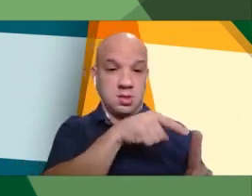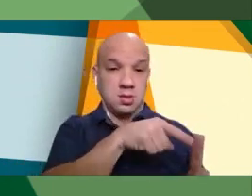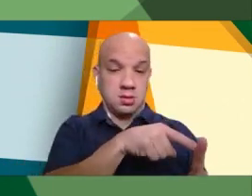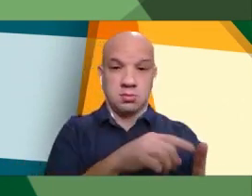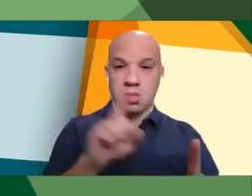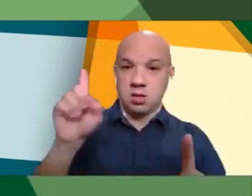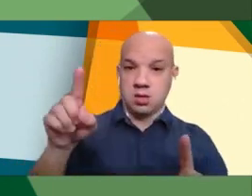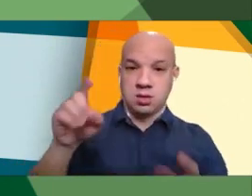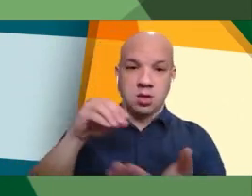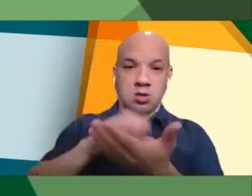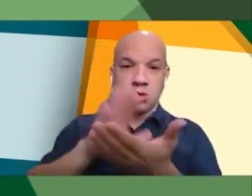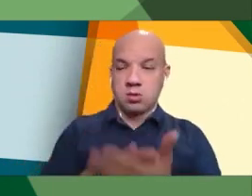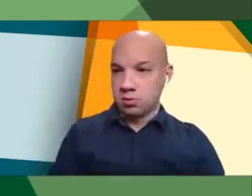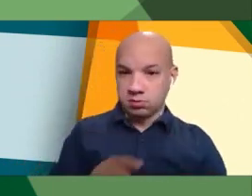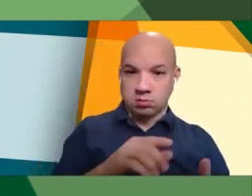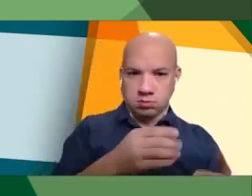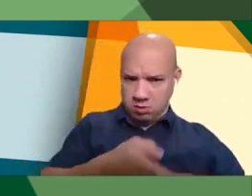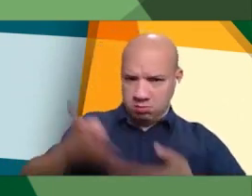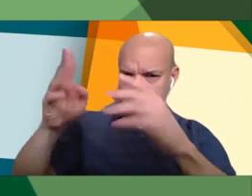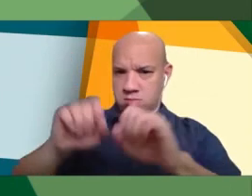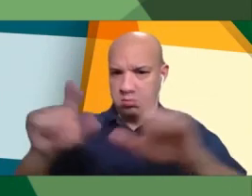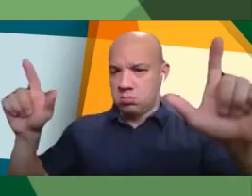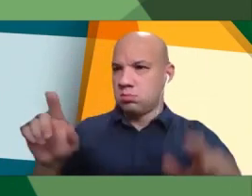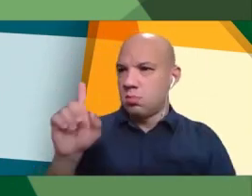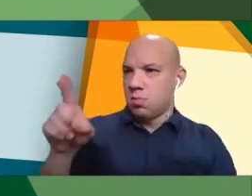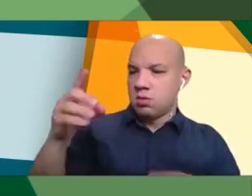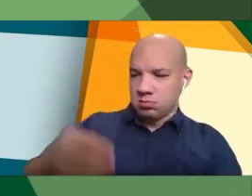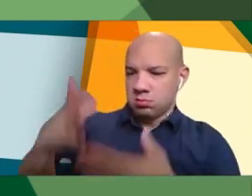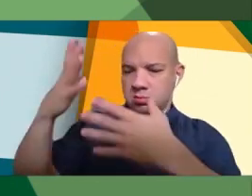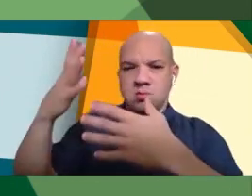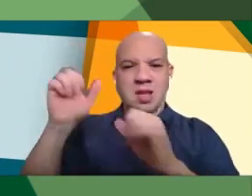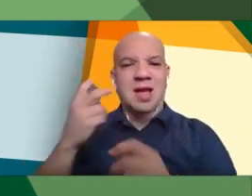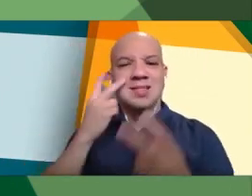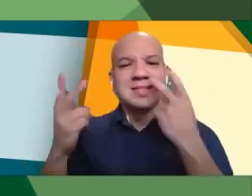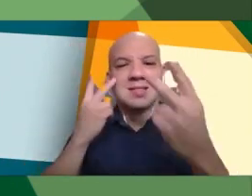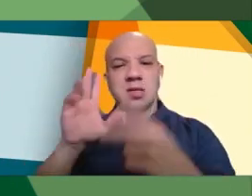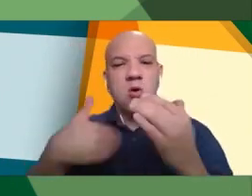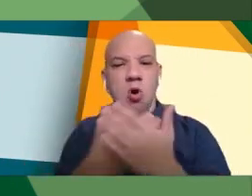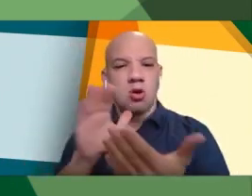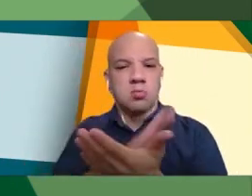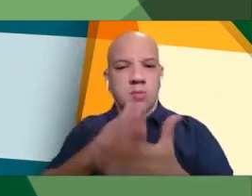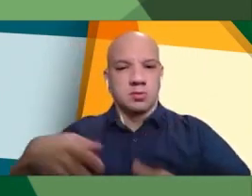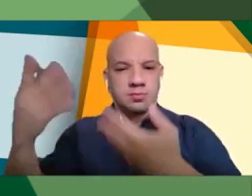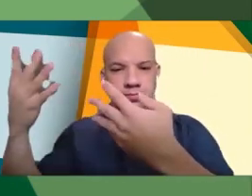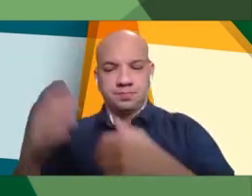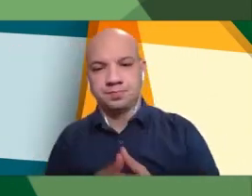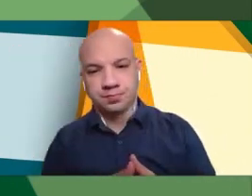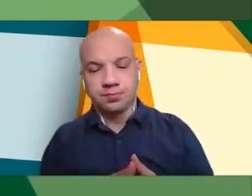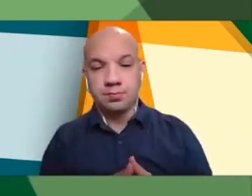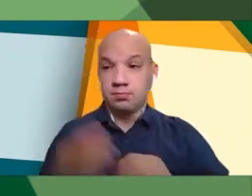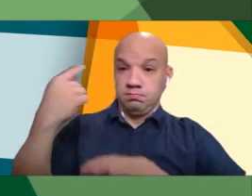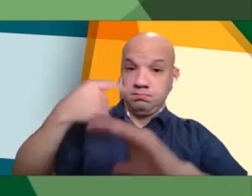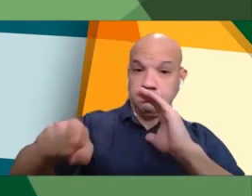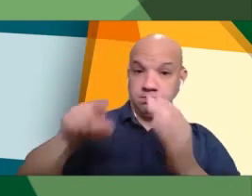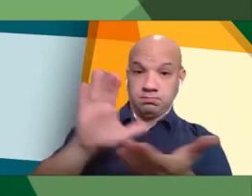click on the documents and have a preview of the uploaded document. Incomplete electronic